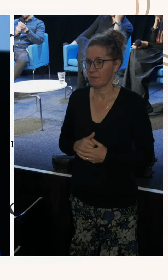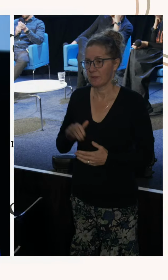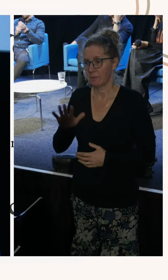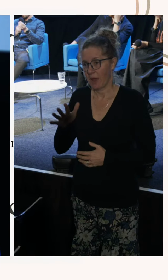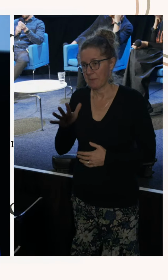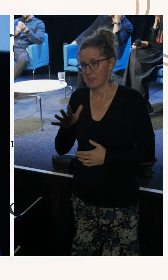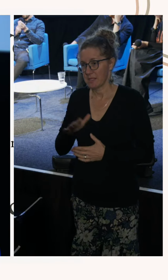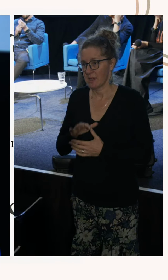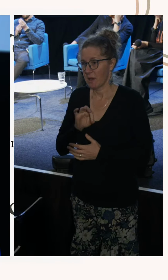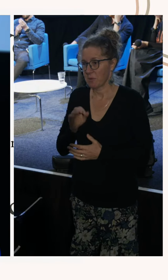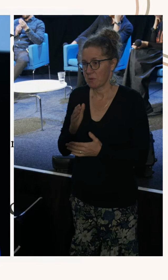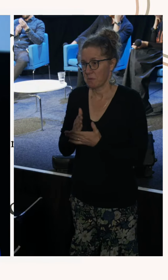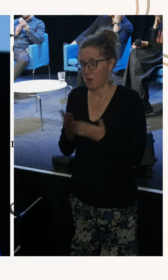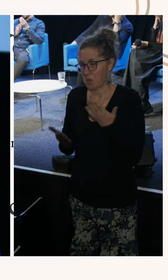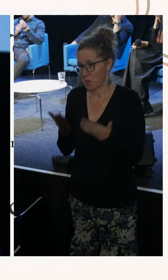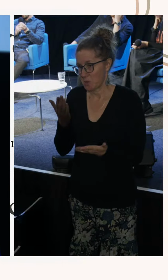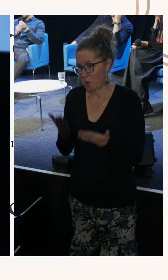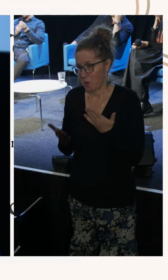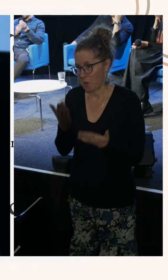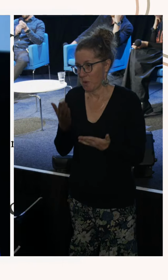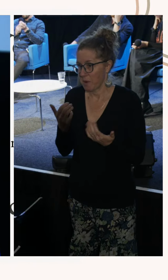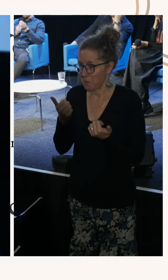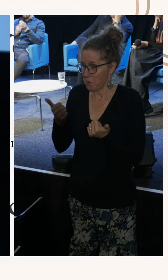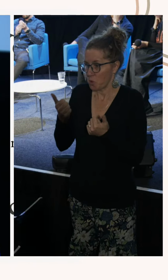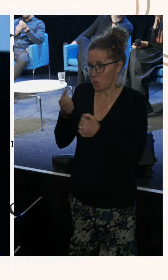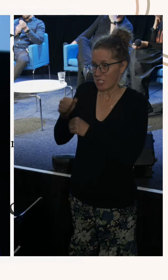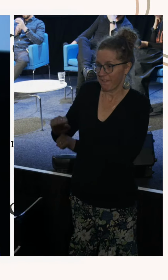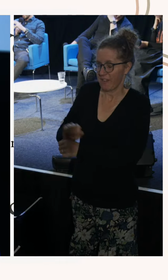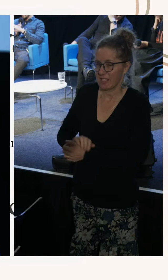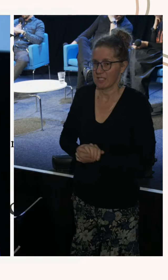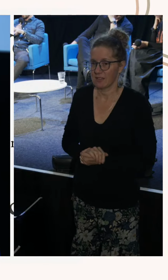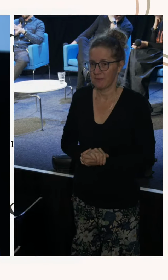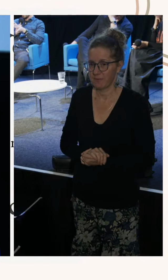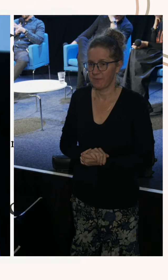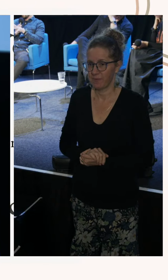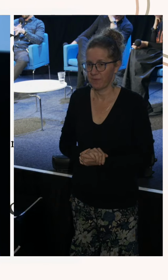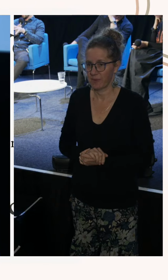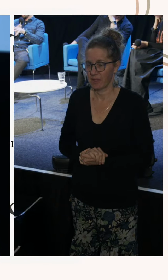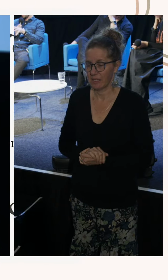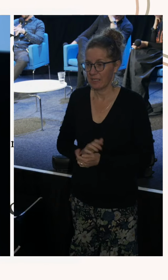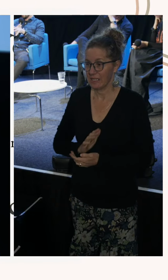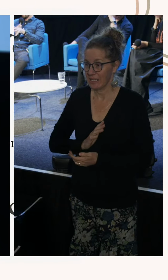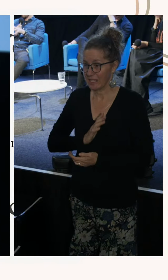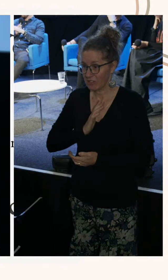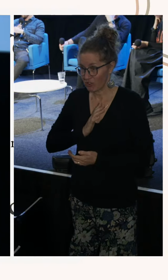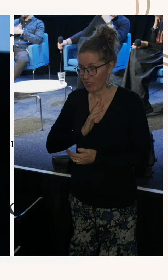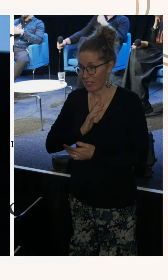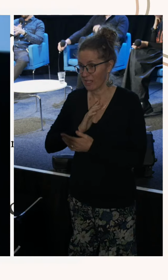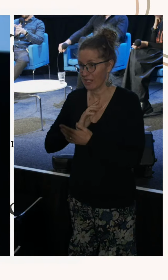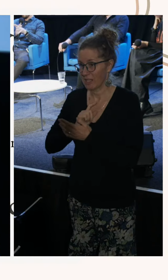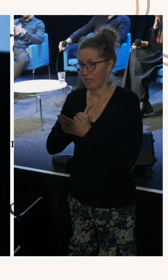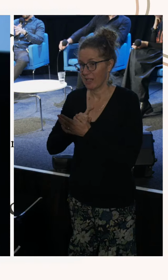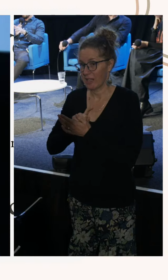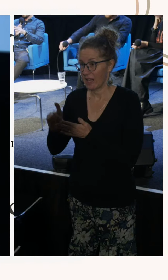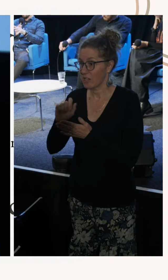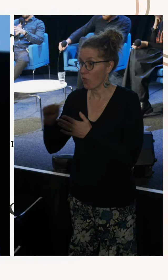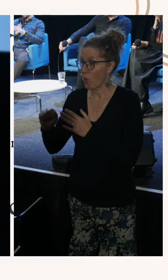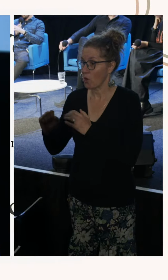Perhaps, you know, I don't know, but a good defence. But then interestingly, after 81 in December, those ads